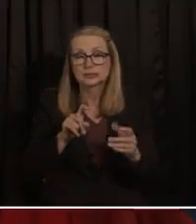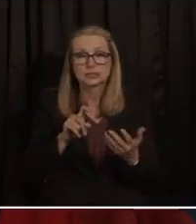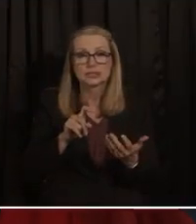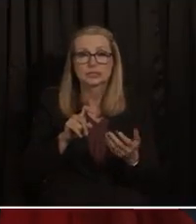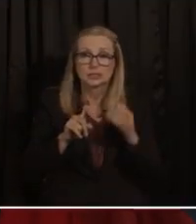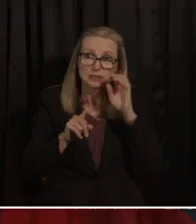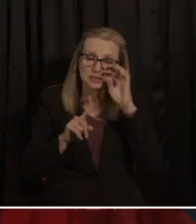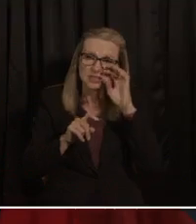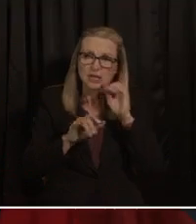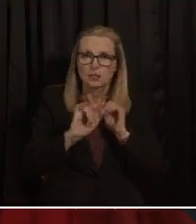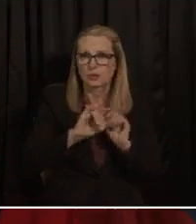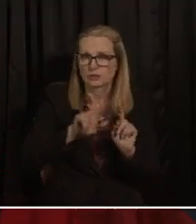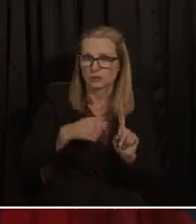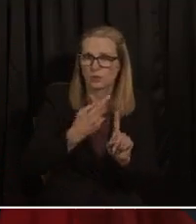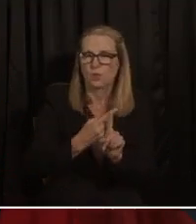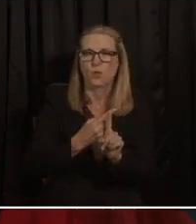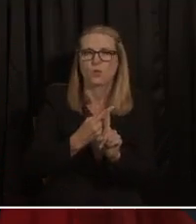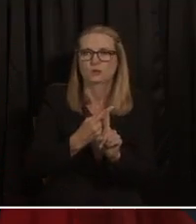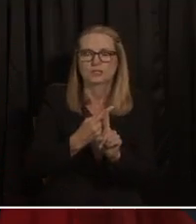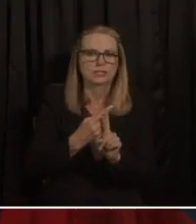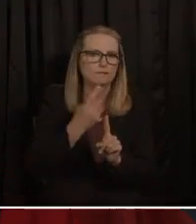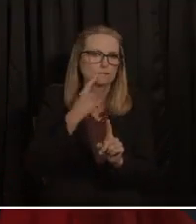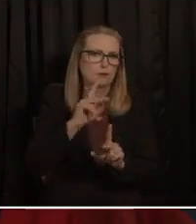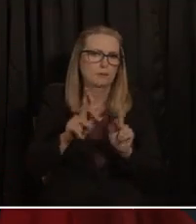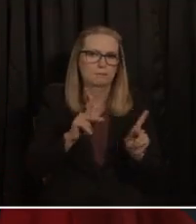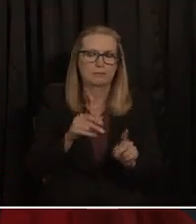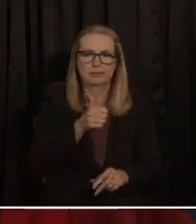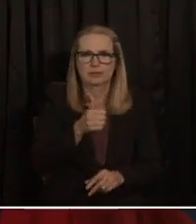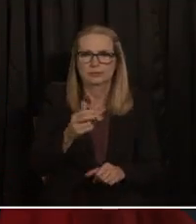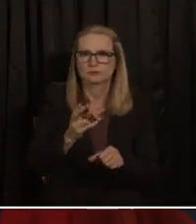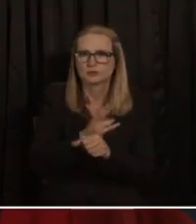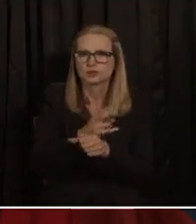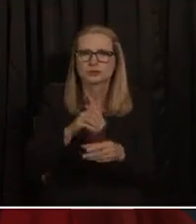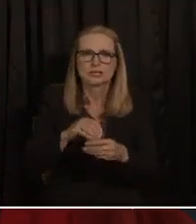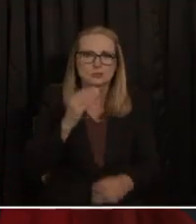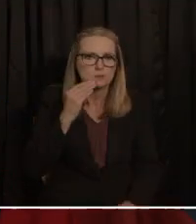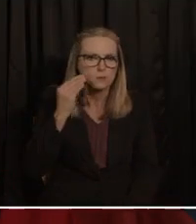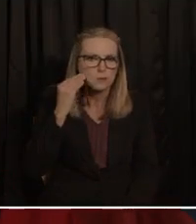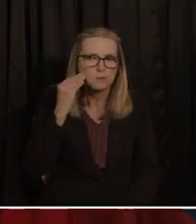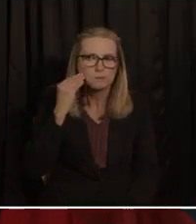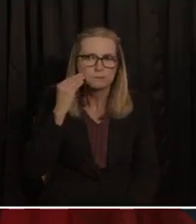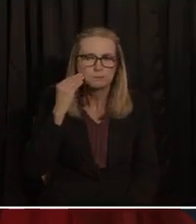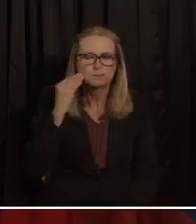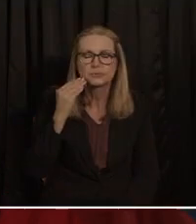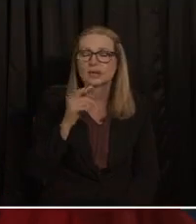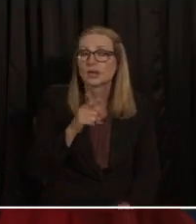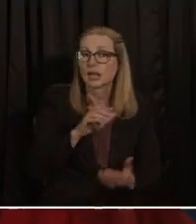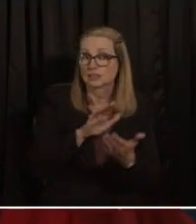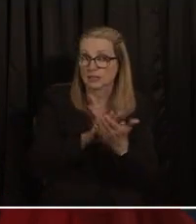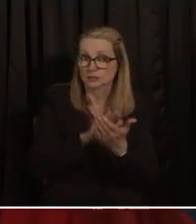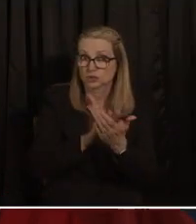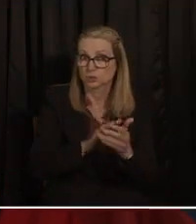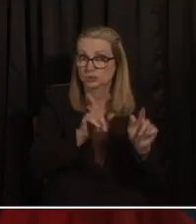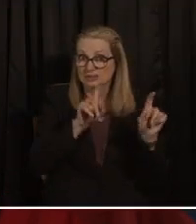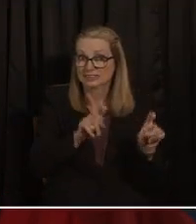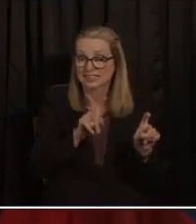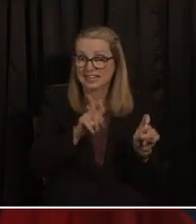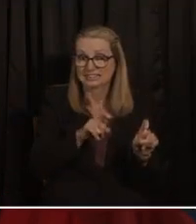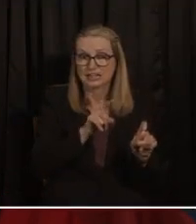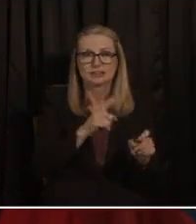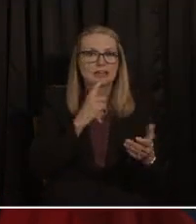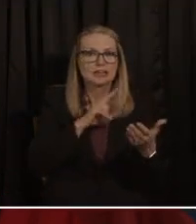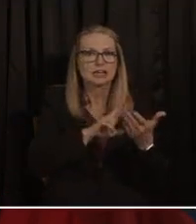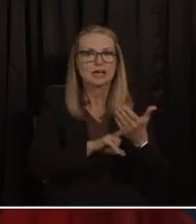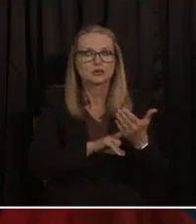are approved for your use. They're very easy to use in your own home. The contracts for the school testing is done by a